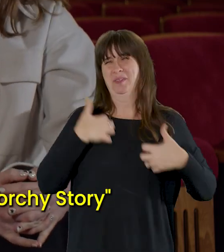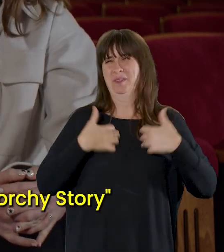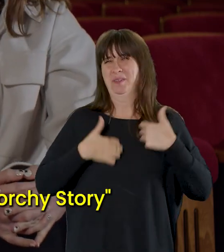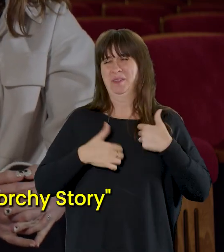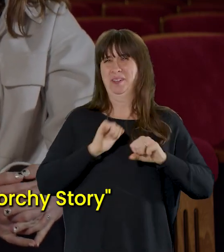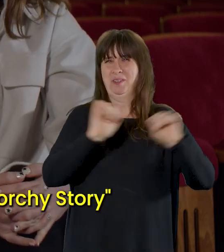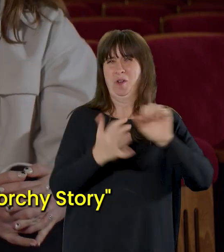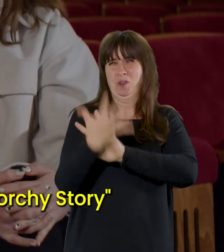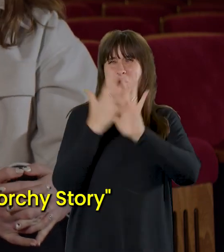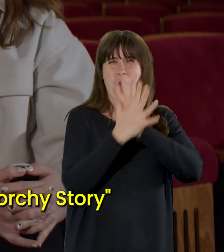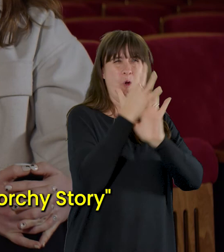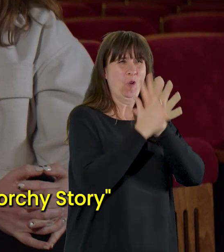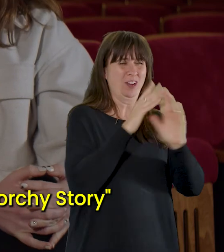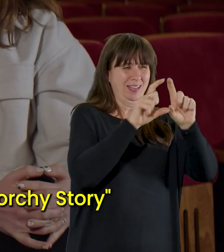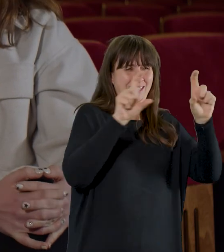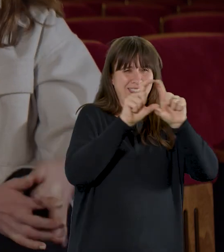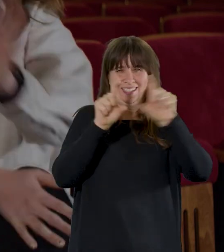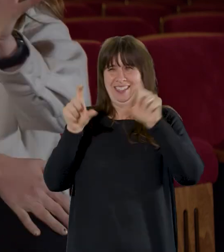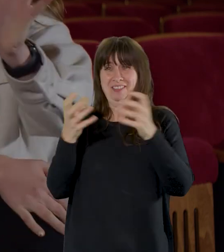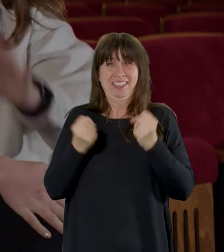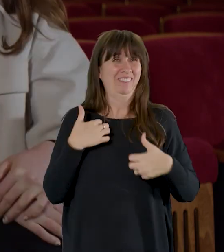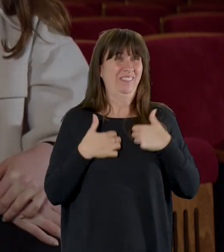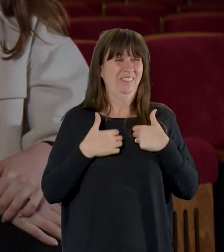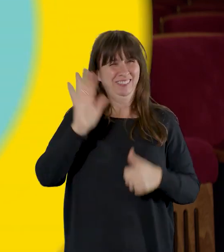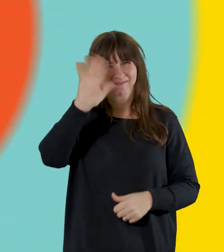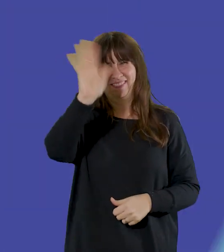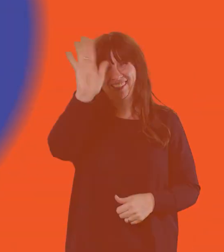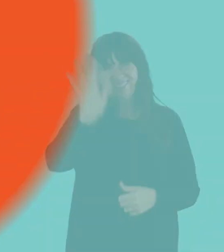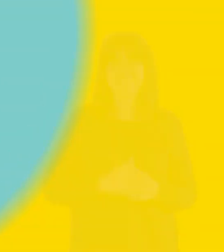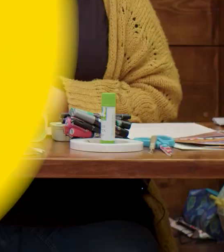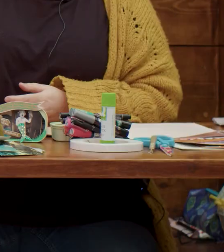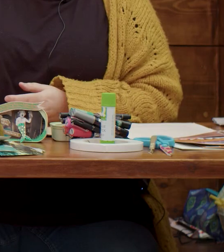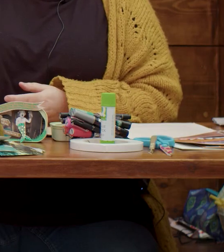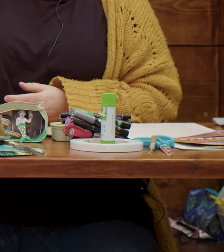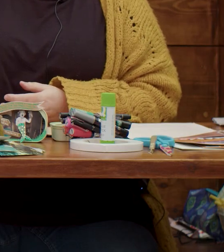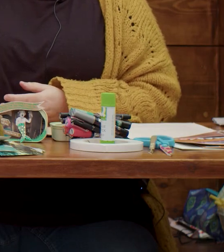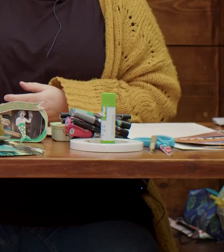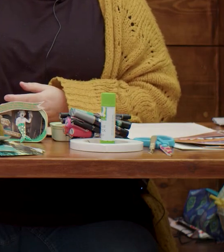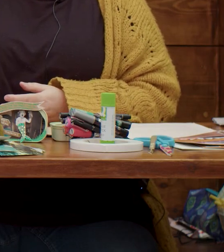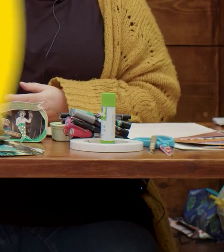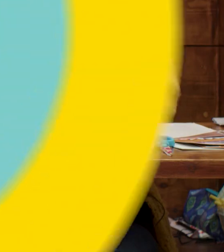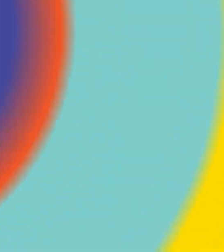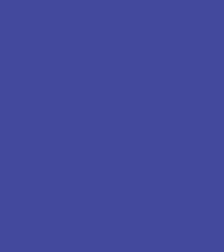My Treorchy Story dioramas soon. Hwyl fawr! Bye! Hwyl fawr!